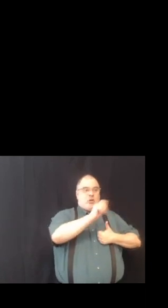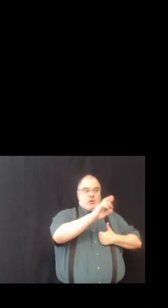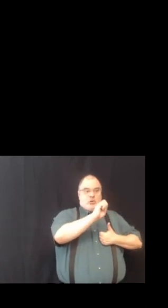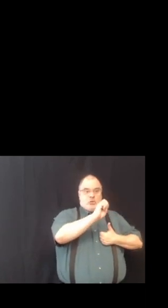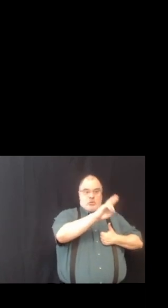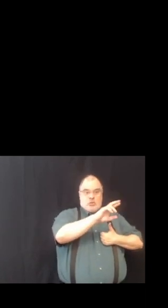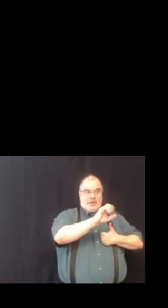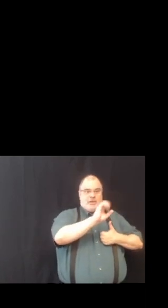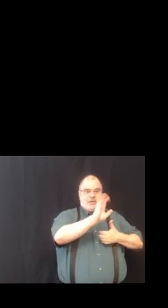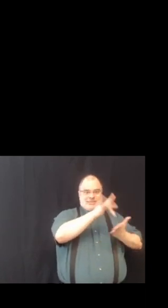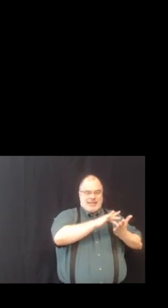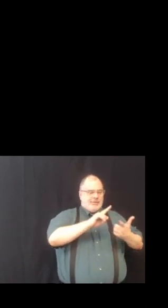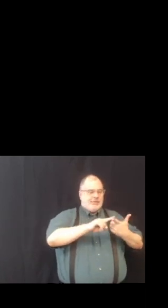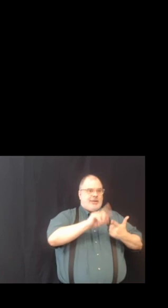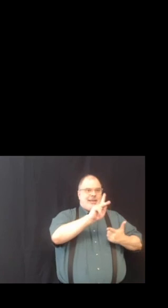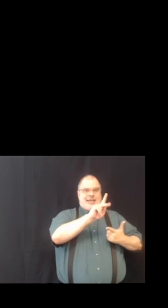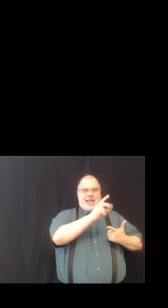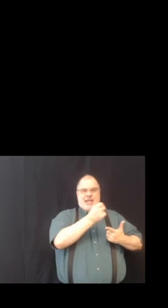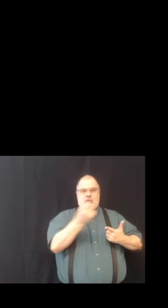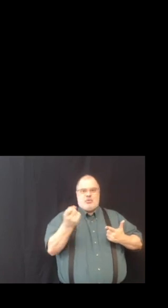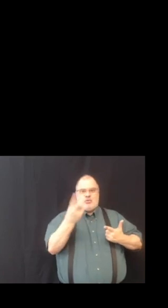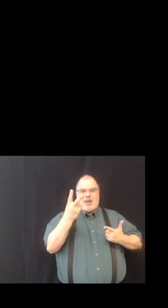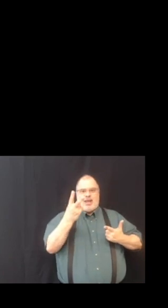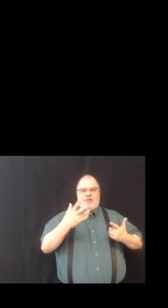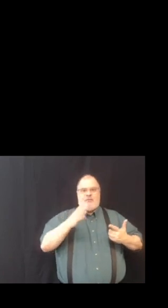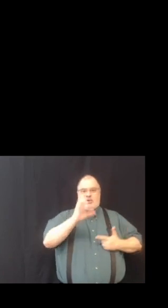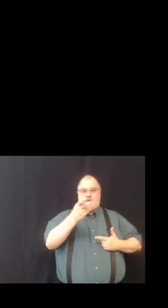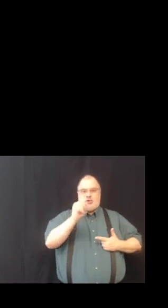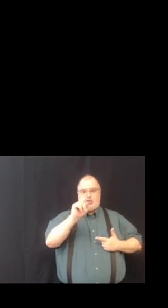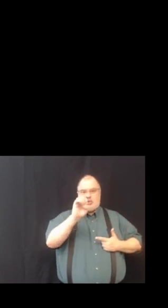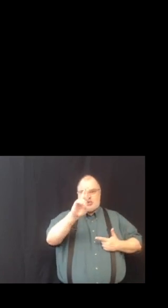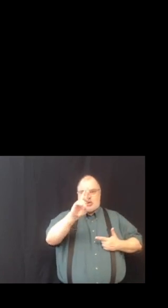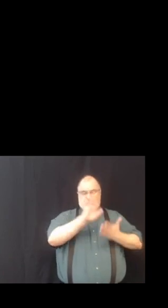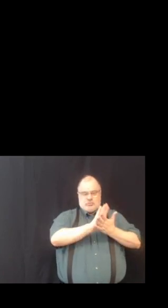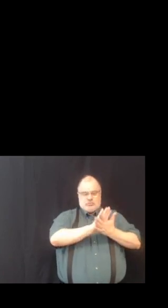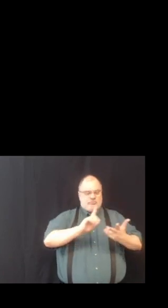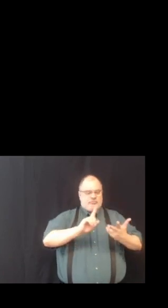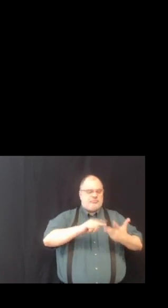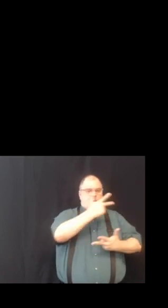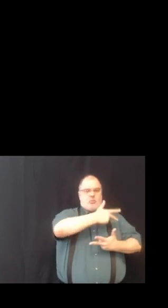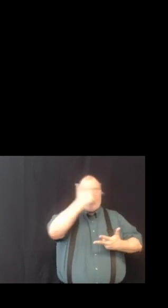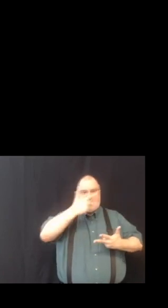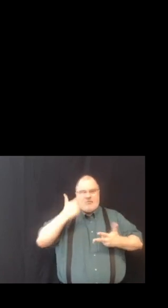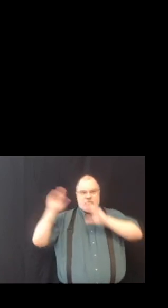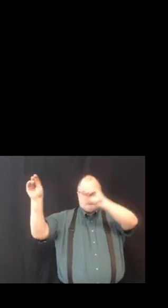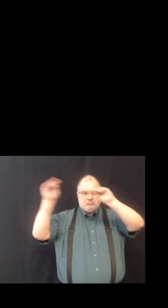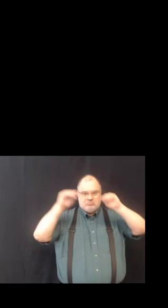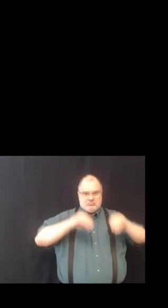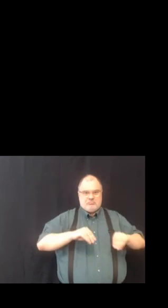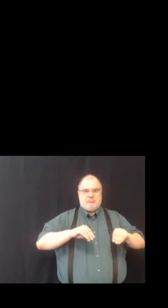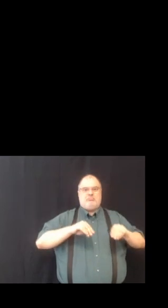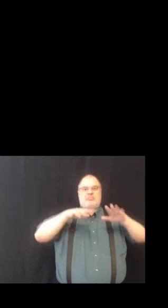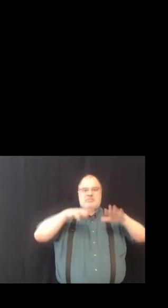12 charter school, out of school and in-school youth programs, refugee resettlement and employment programs, and various